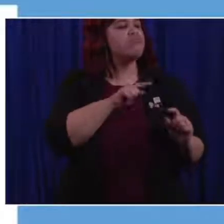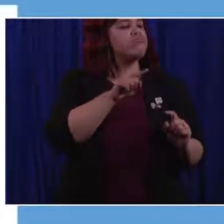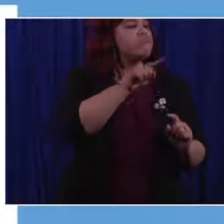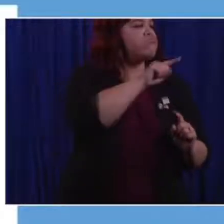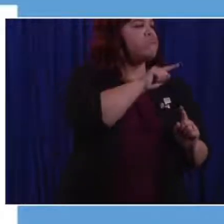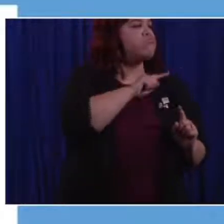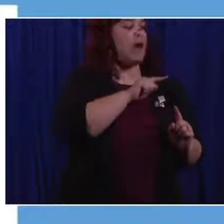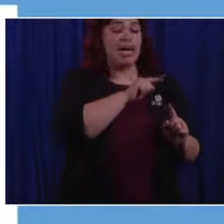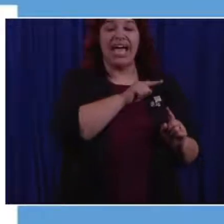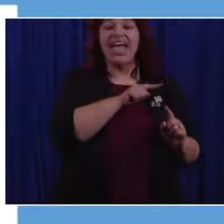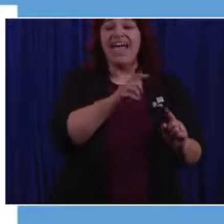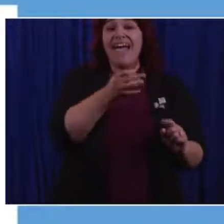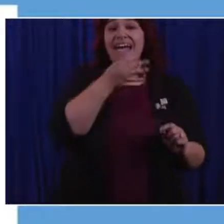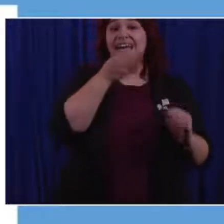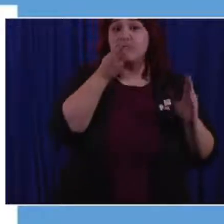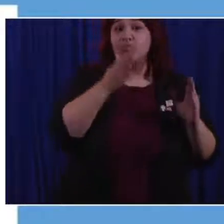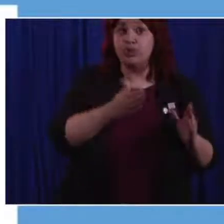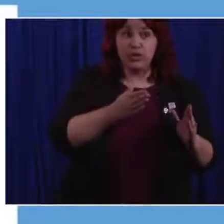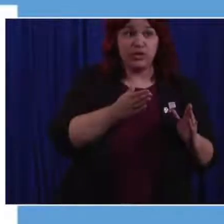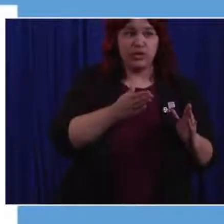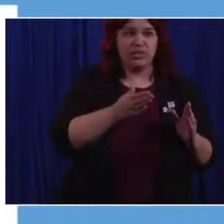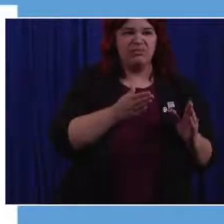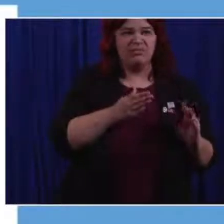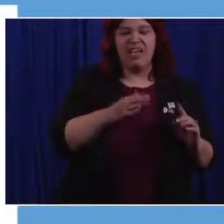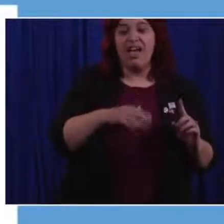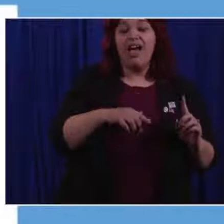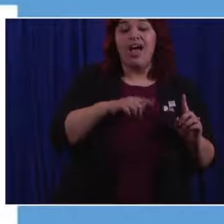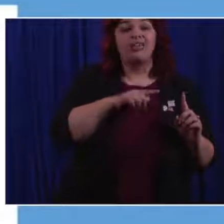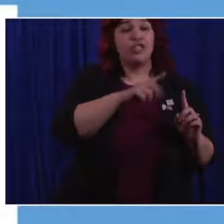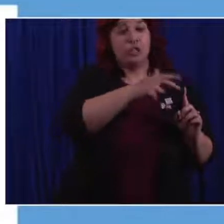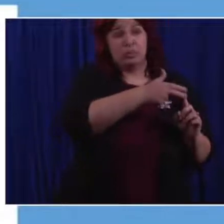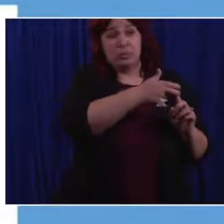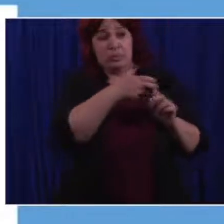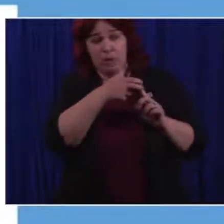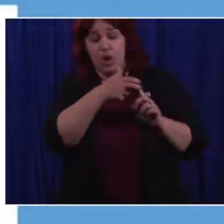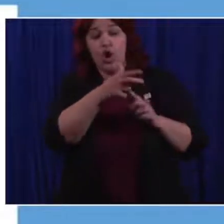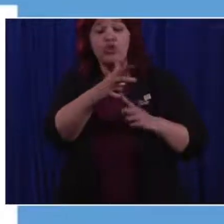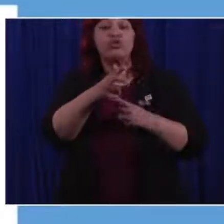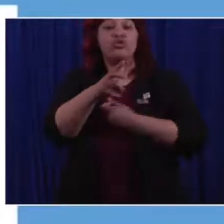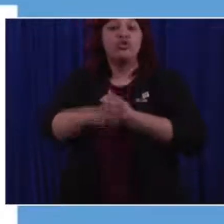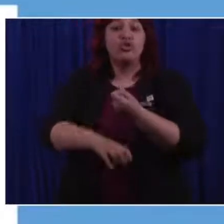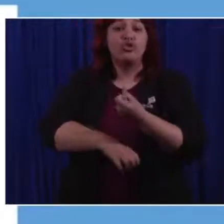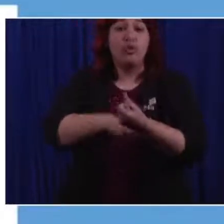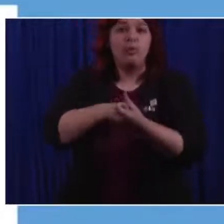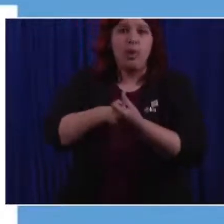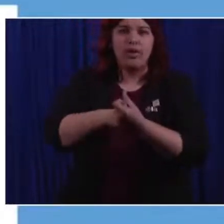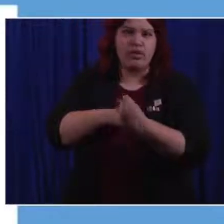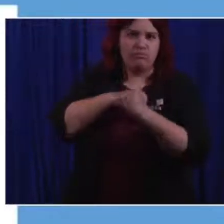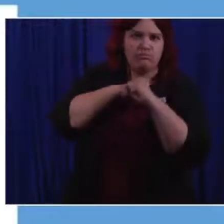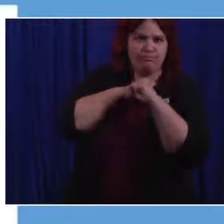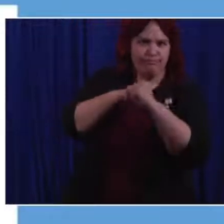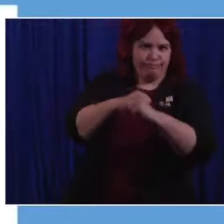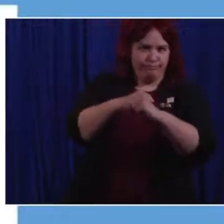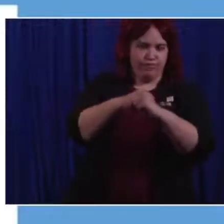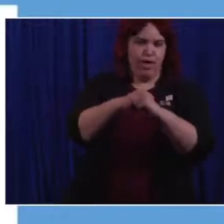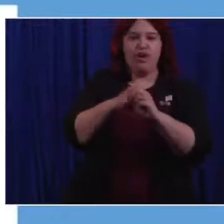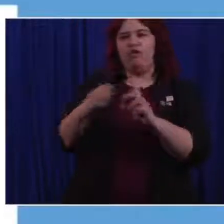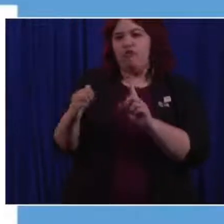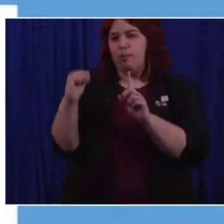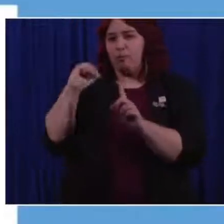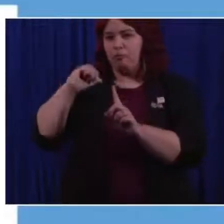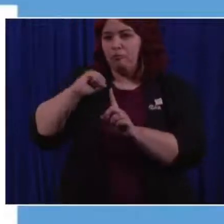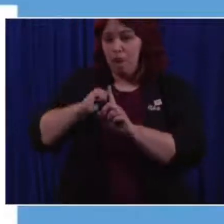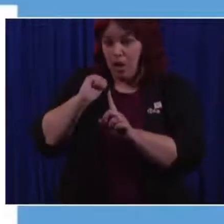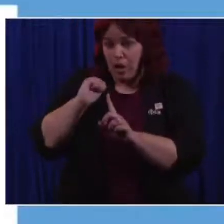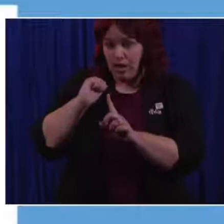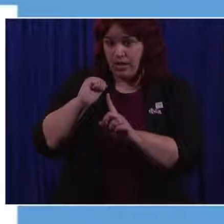fraud perspective, is protecting us against these organized crime rings. International requires partnerships with